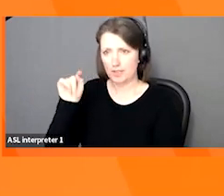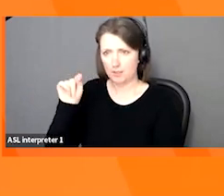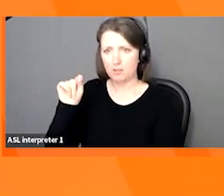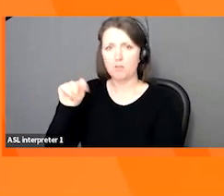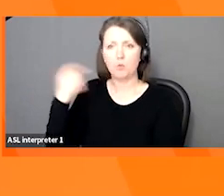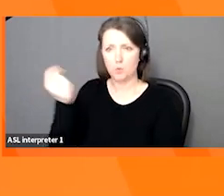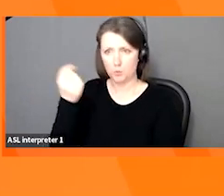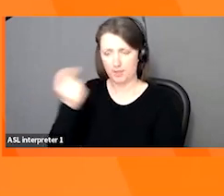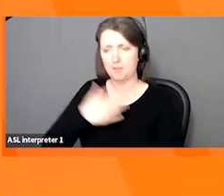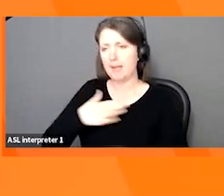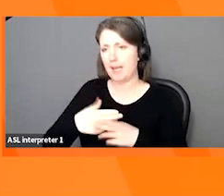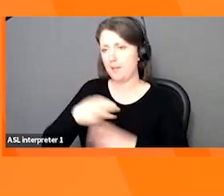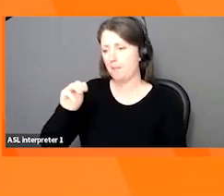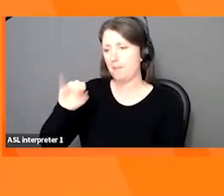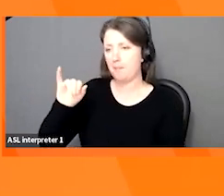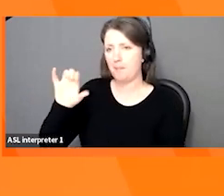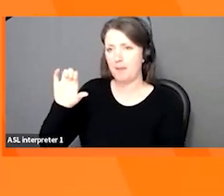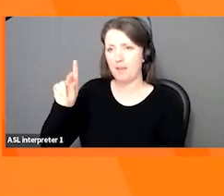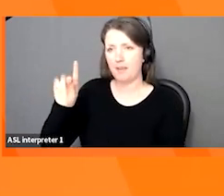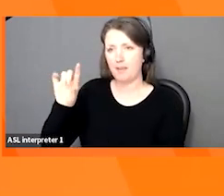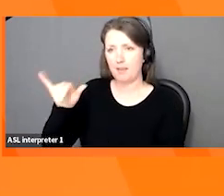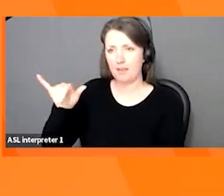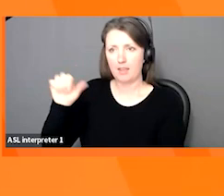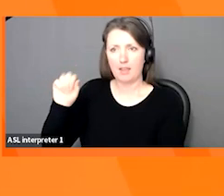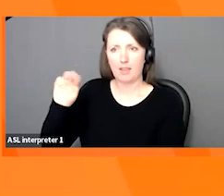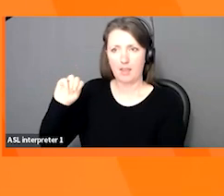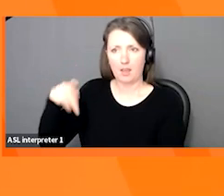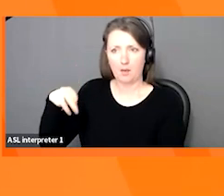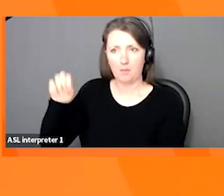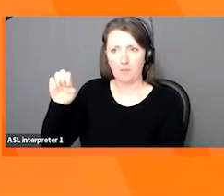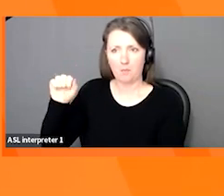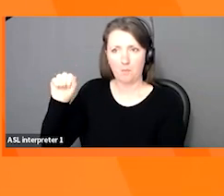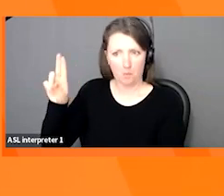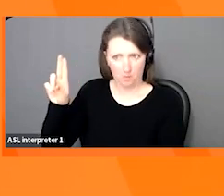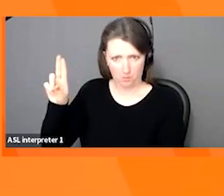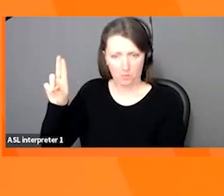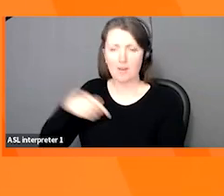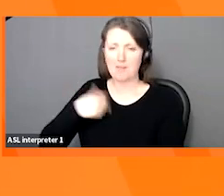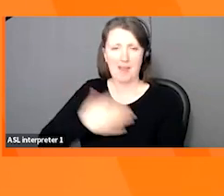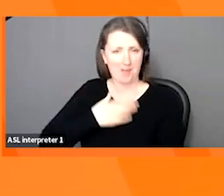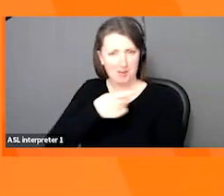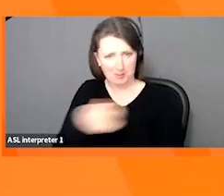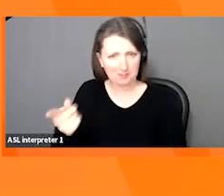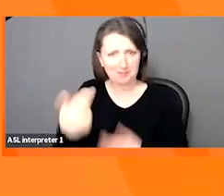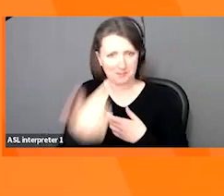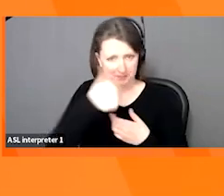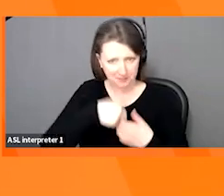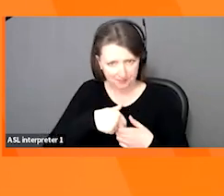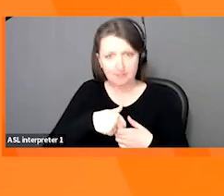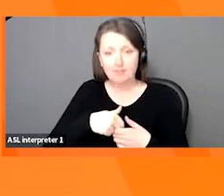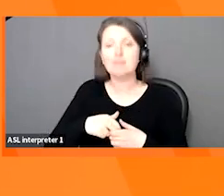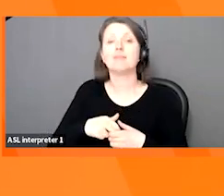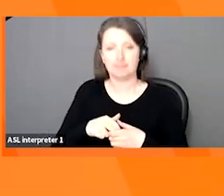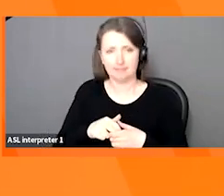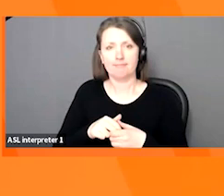Guelph, and I'm really happy to be here with all of you today. I'd like to first welcome our two wonderful American